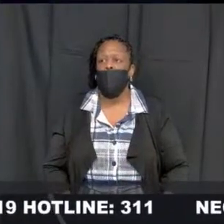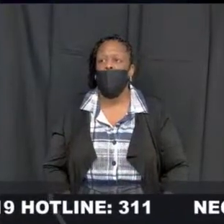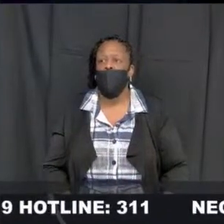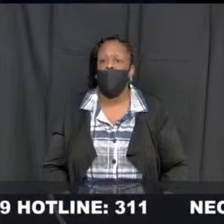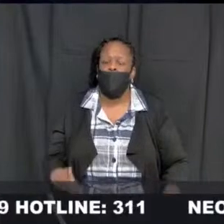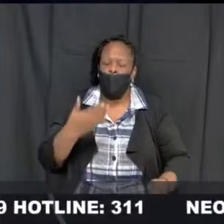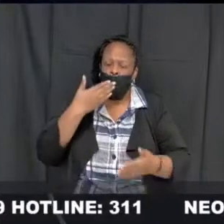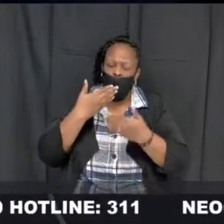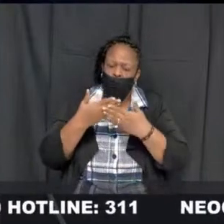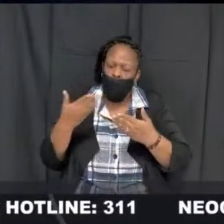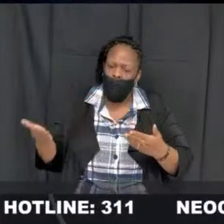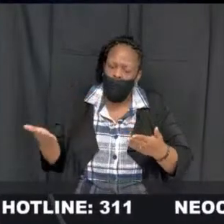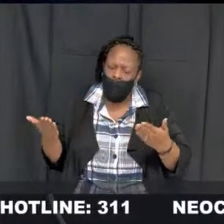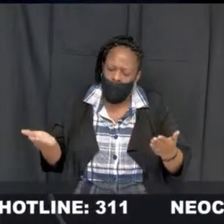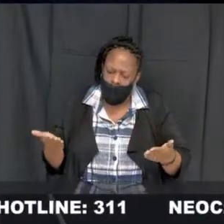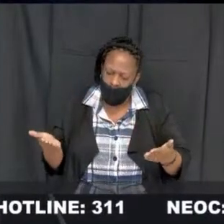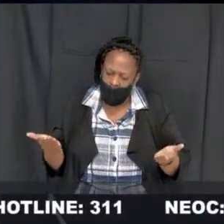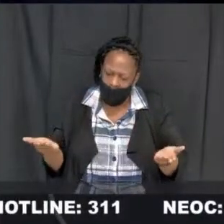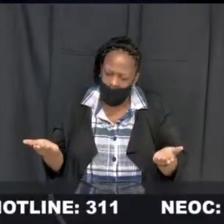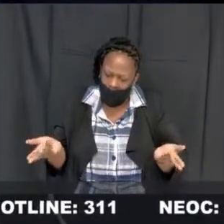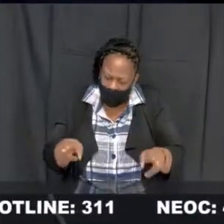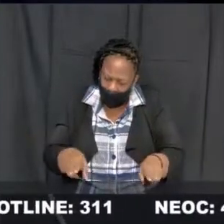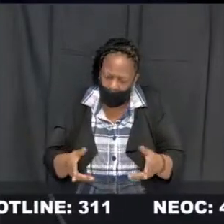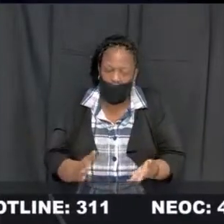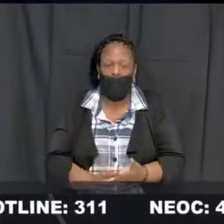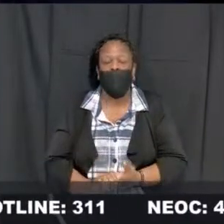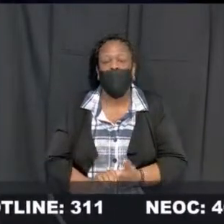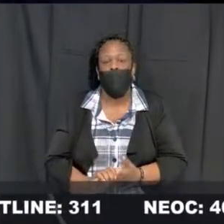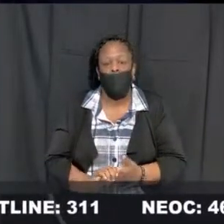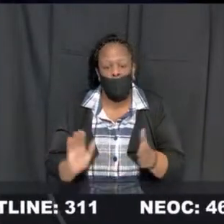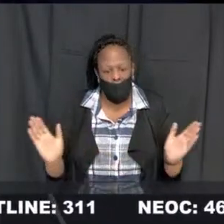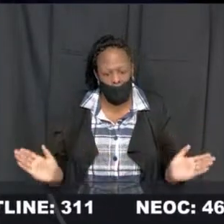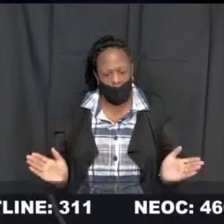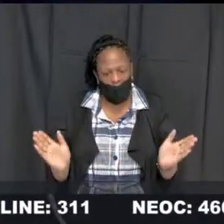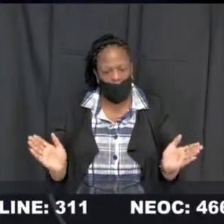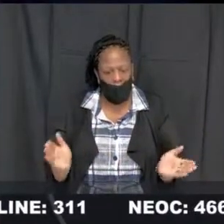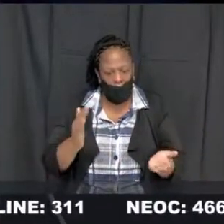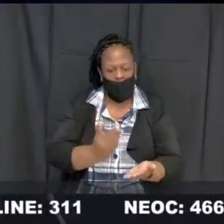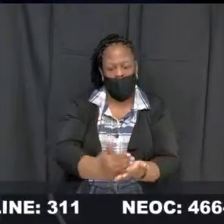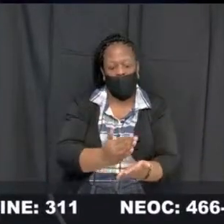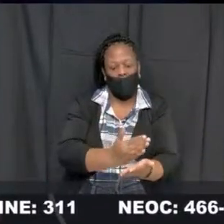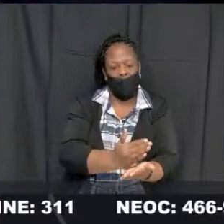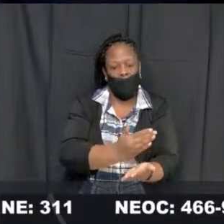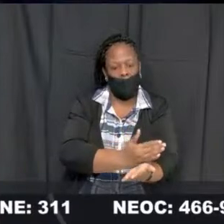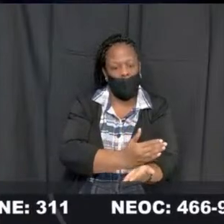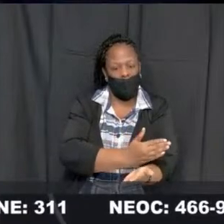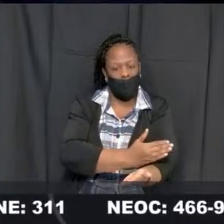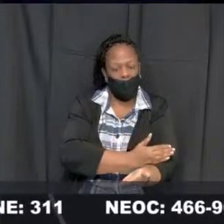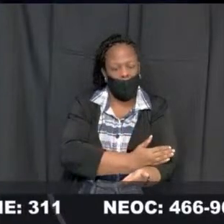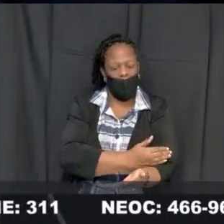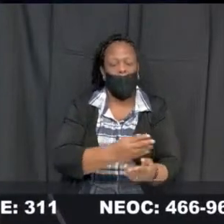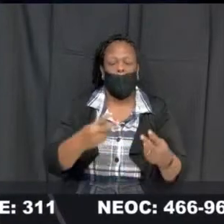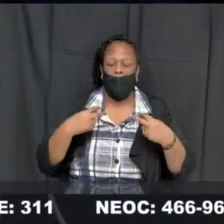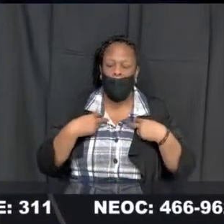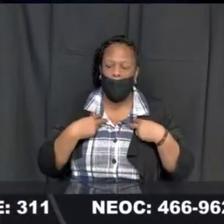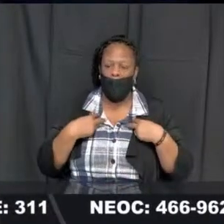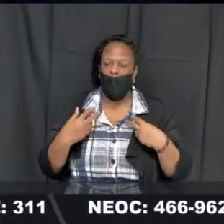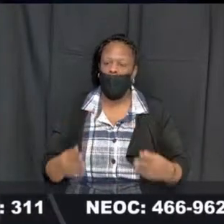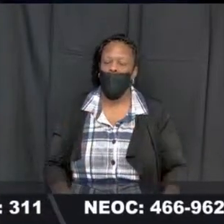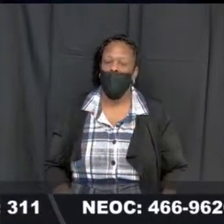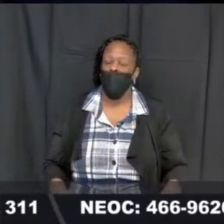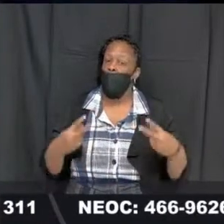the advancements that we are making, the fact that we only have 2 active cases, and out of 4,000